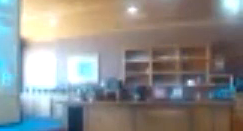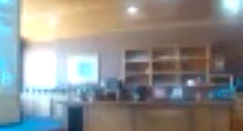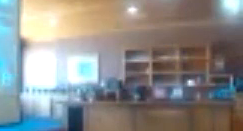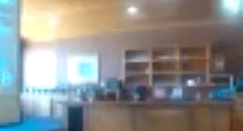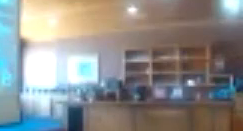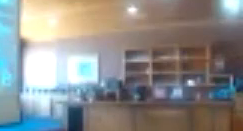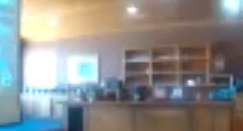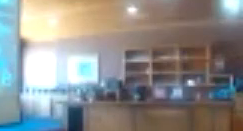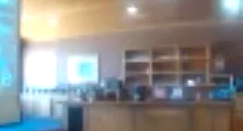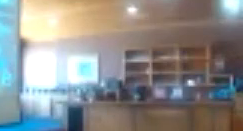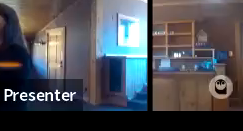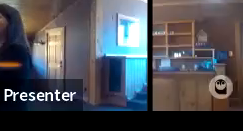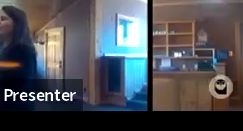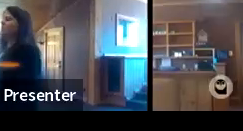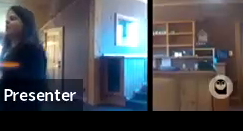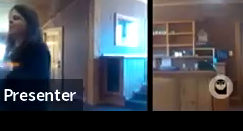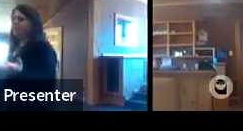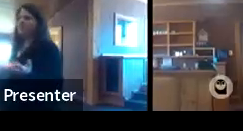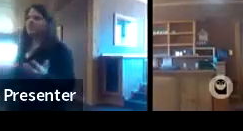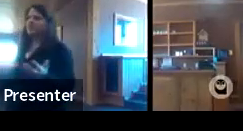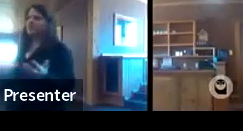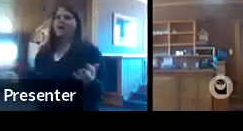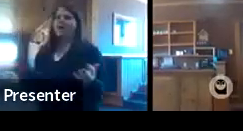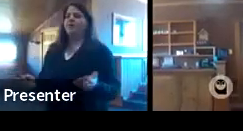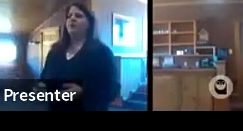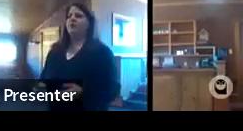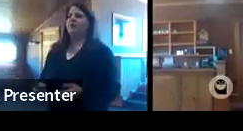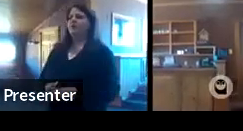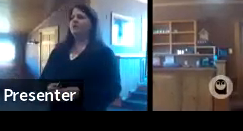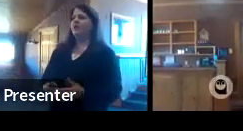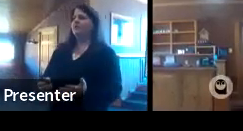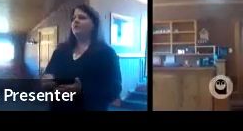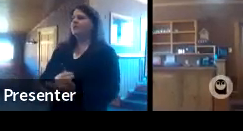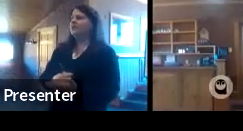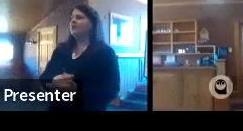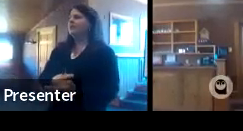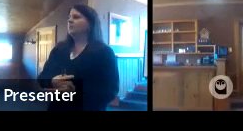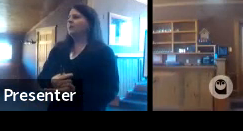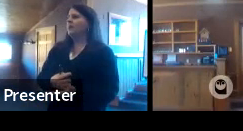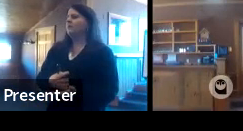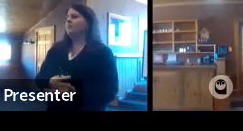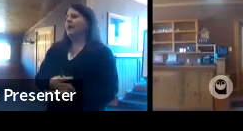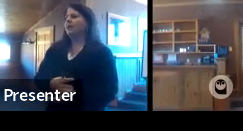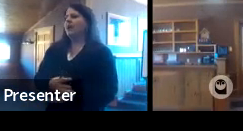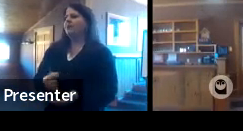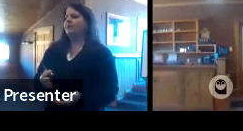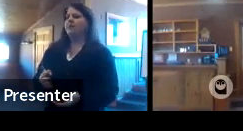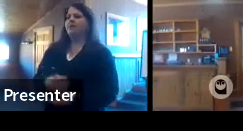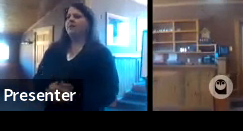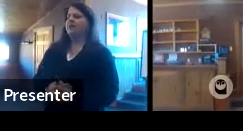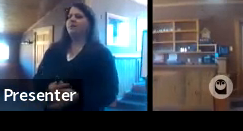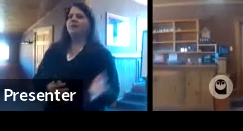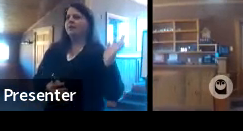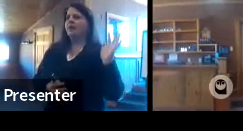it was just stunning. So my name's Marlise Jones. I'm with Utah Prosecution Counsel. Just to give you a little bit of background,